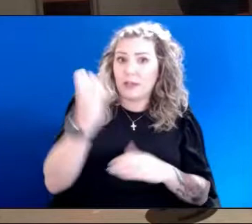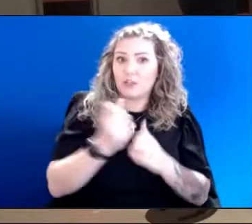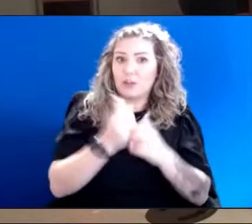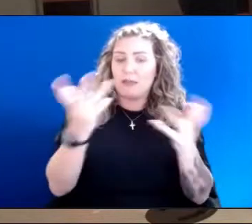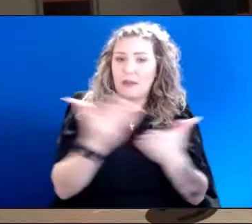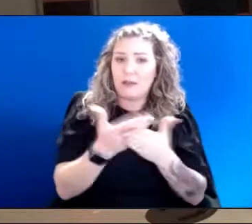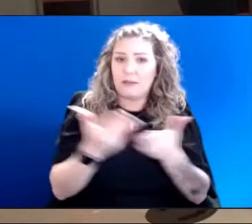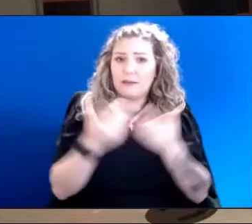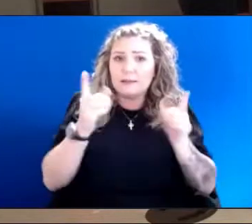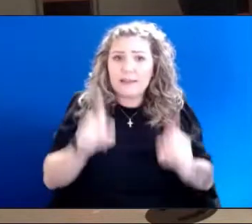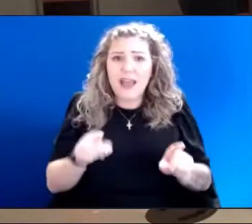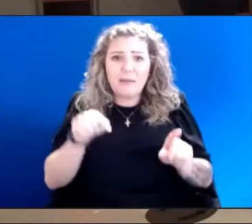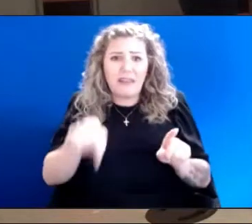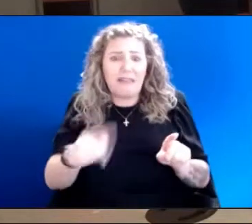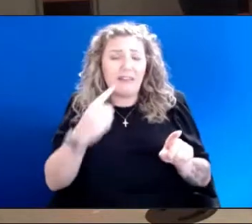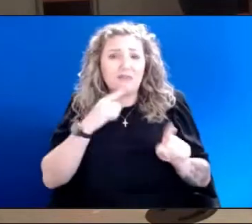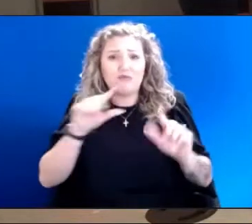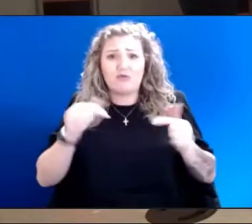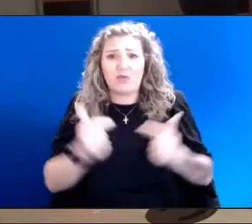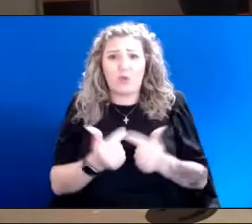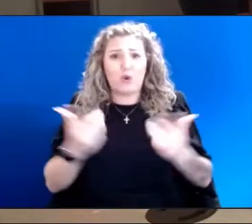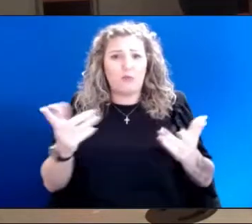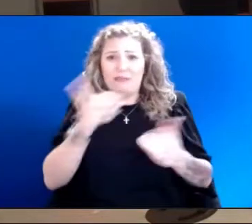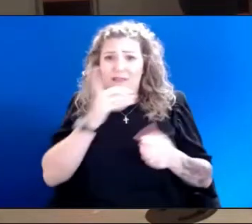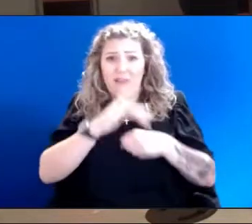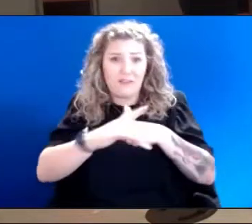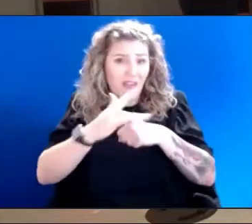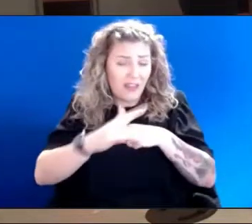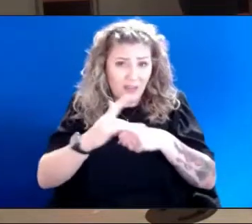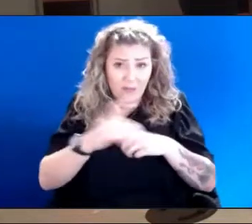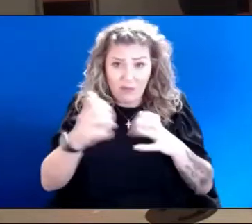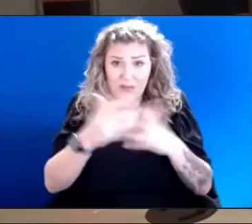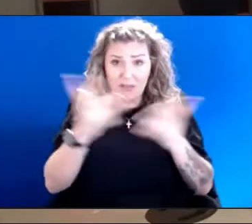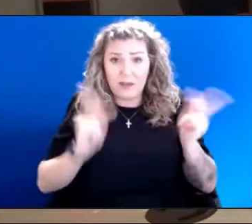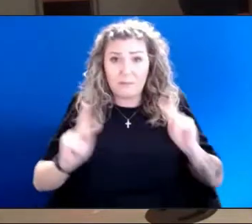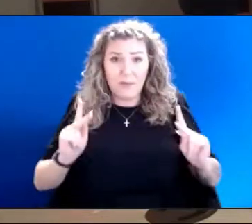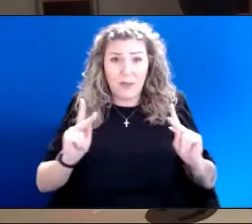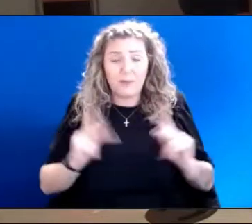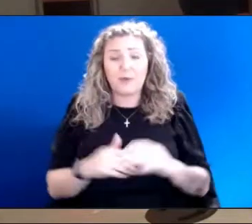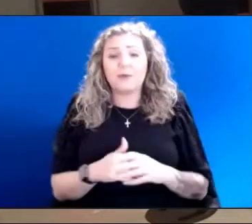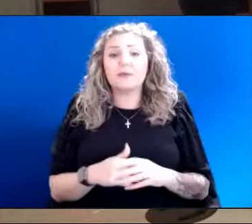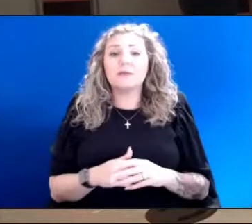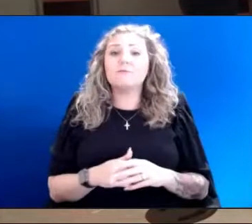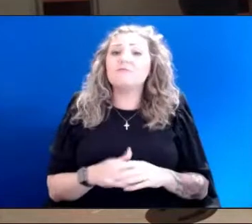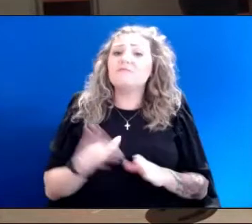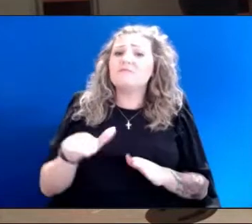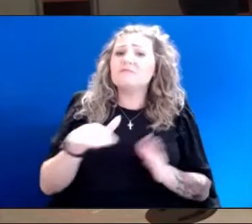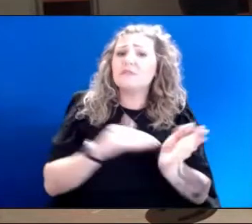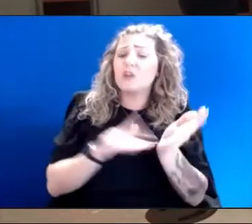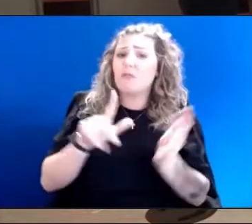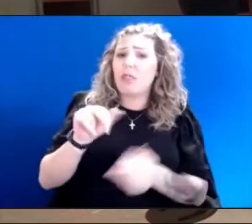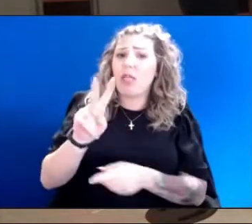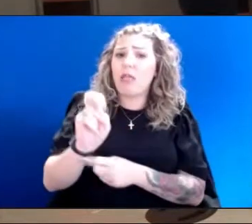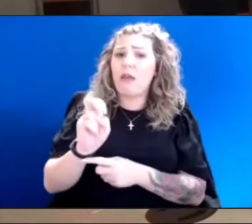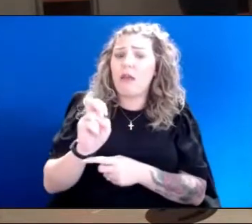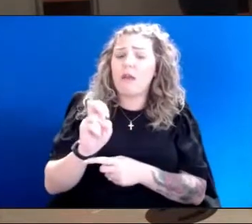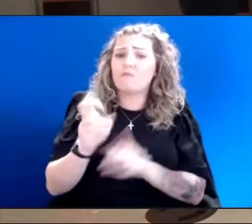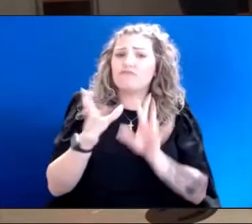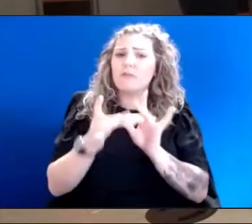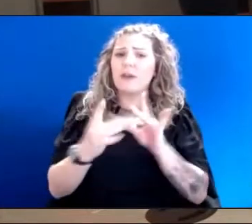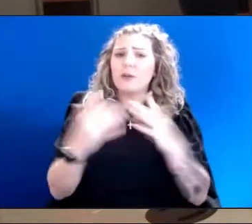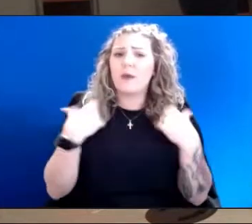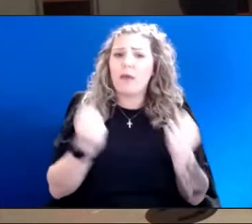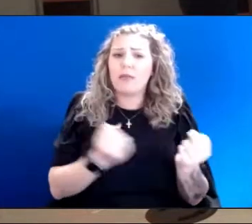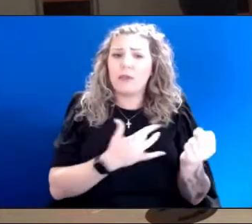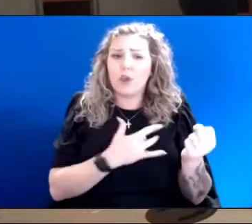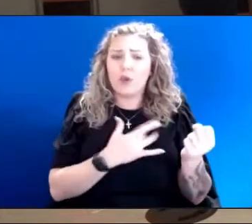the support groups just weren't available to a lot of people in person. Dr. Love, when it comes to a healthy heart, we always